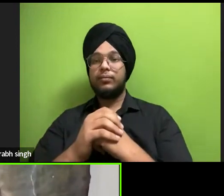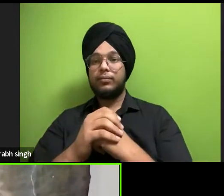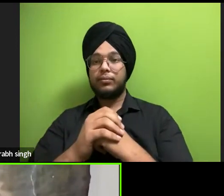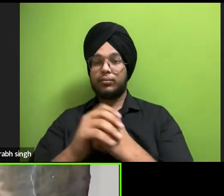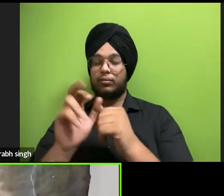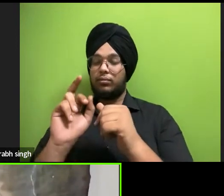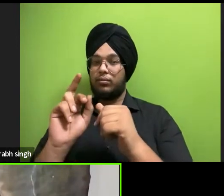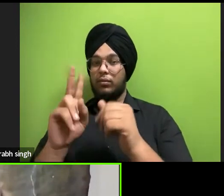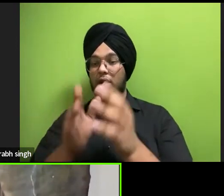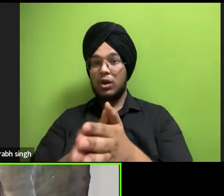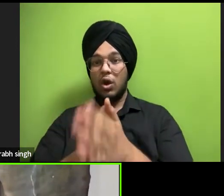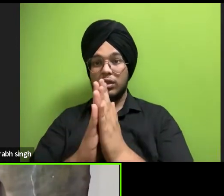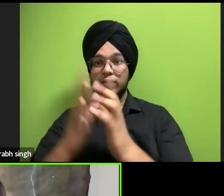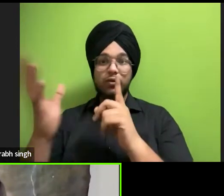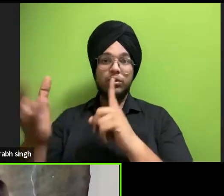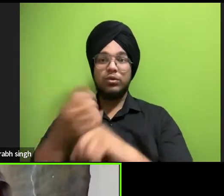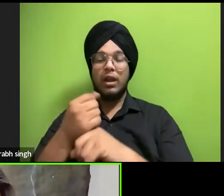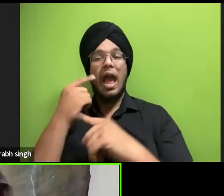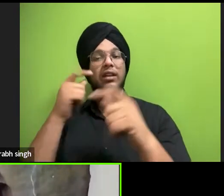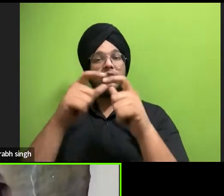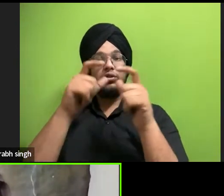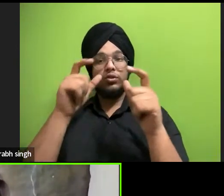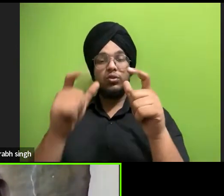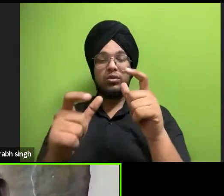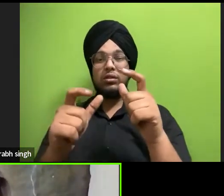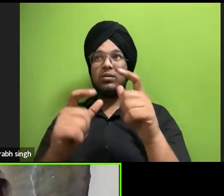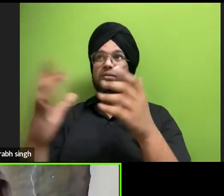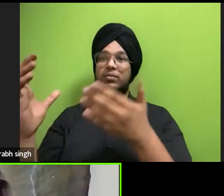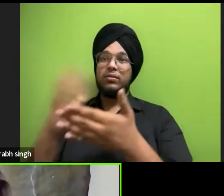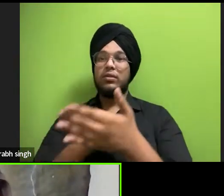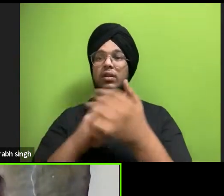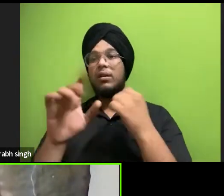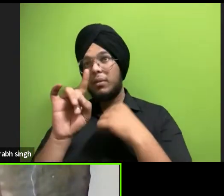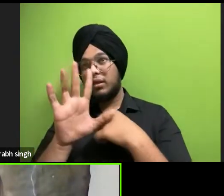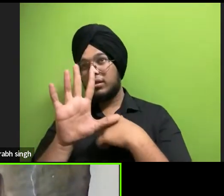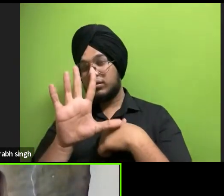founding collection for the institution, this